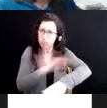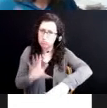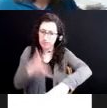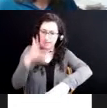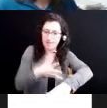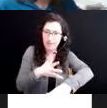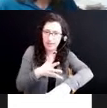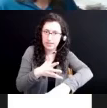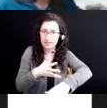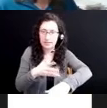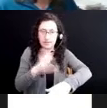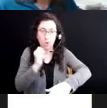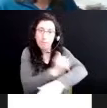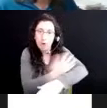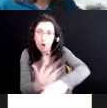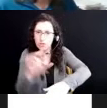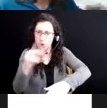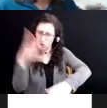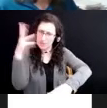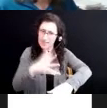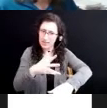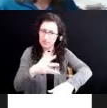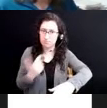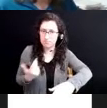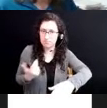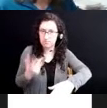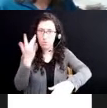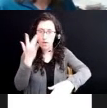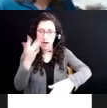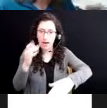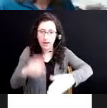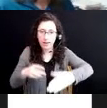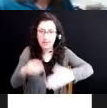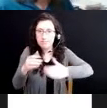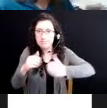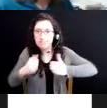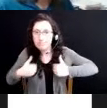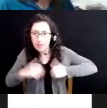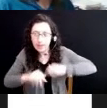burning them or whatever, just leaving them on the ground. These logs are extremely important. They provide